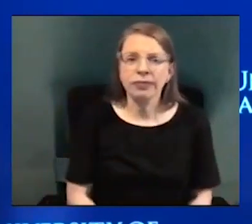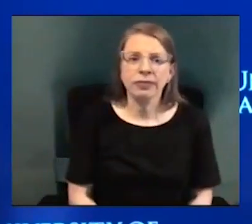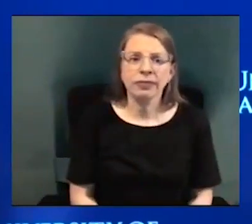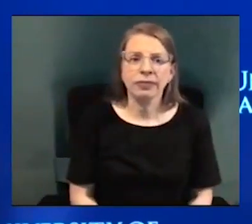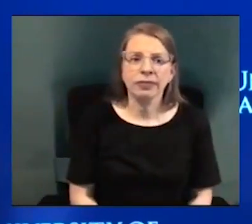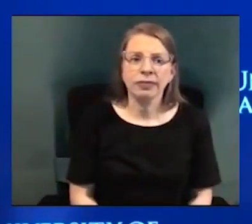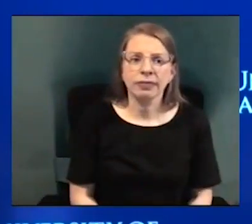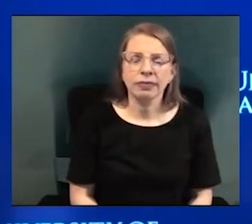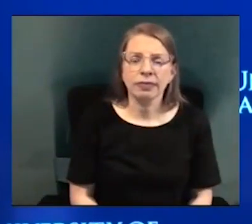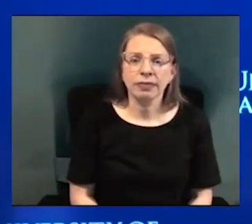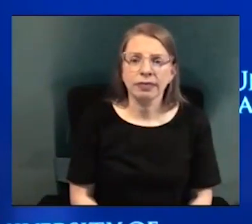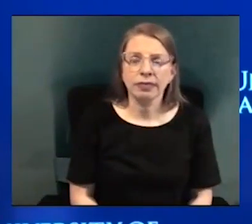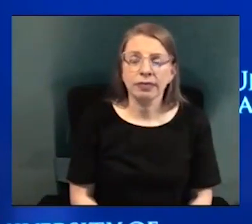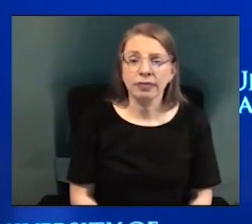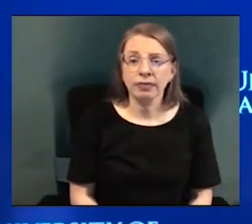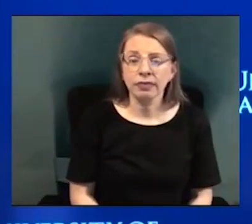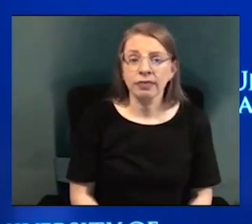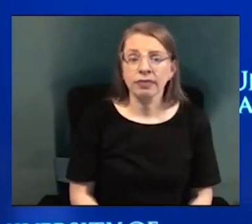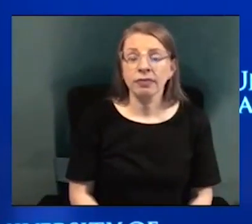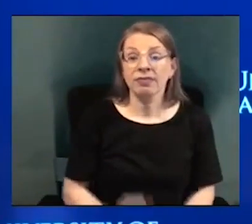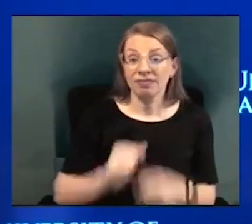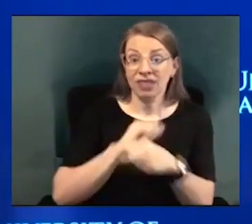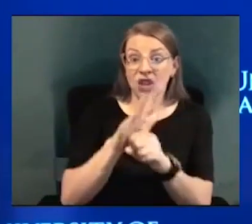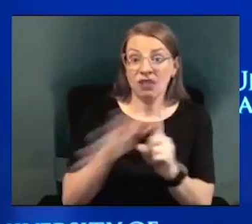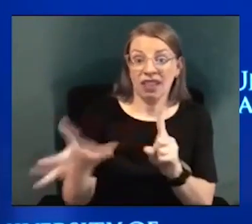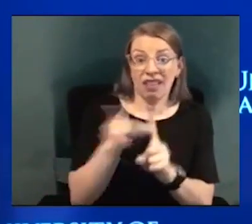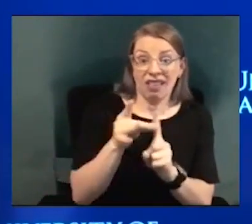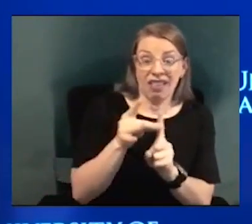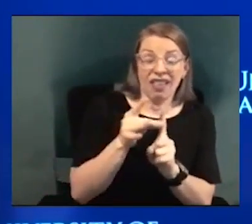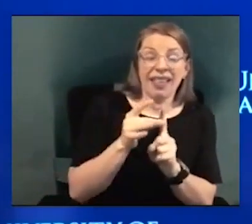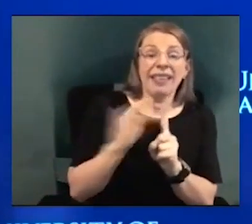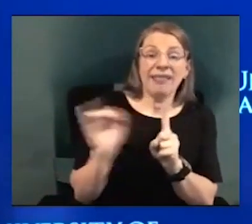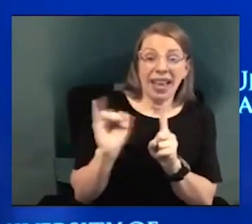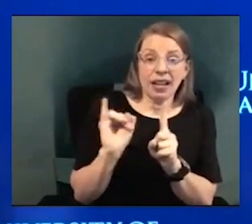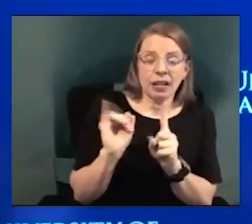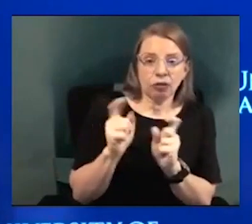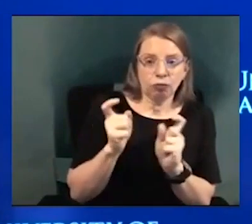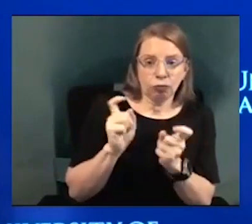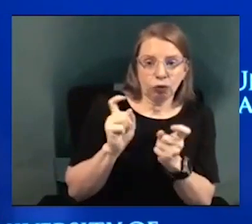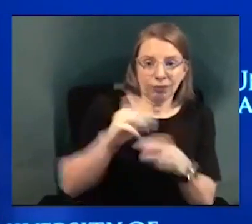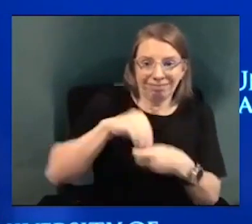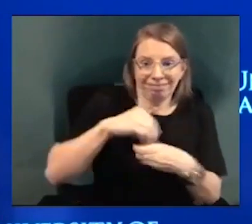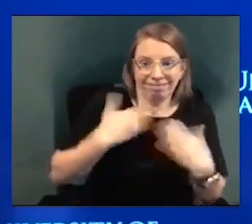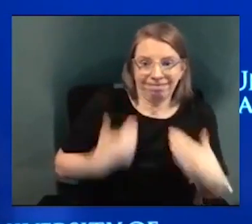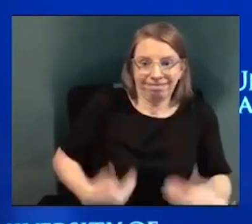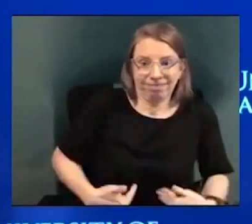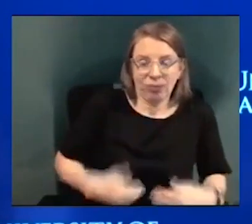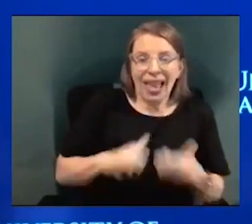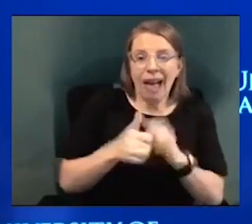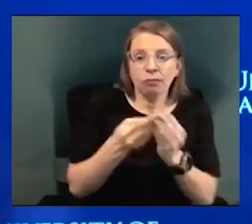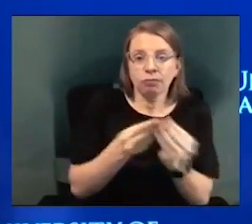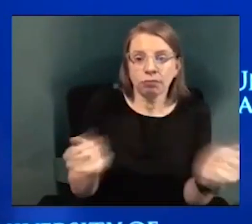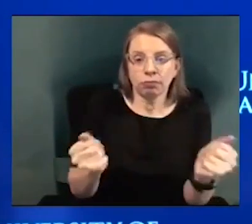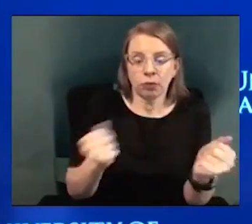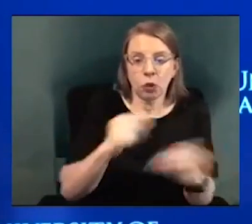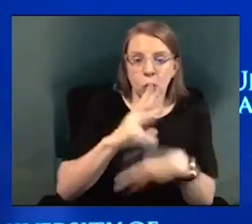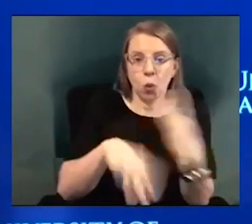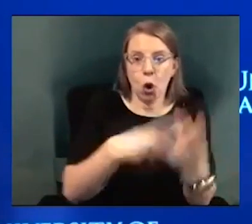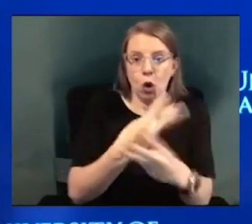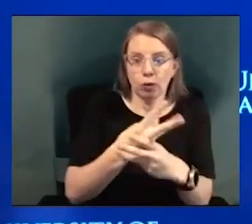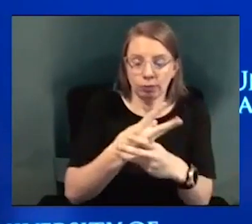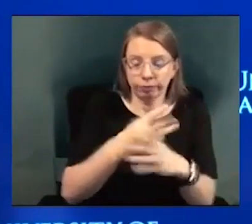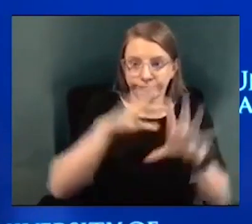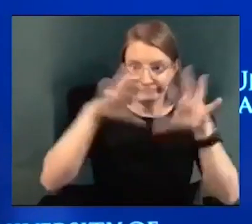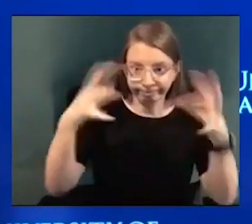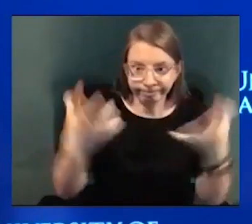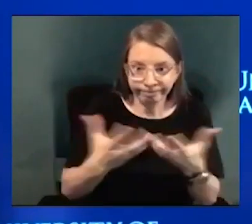When it infects people, it mutates. The only way to really get rid of this worldwide scourge is